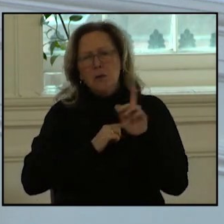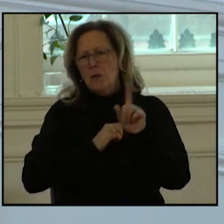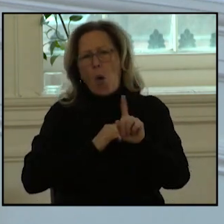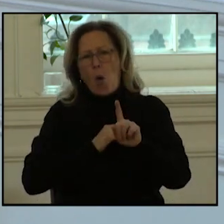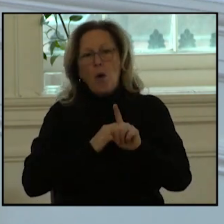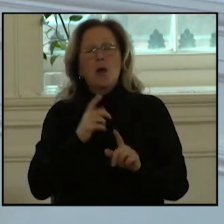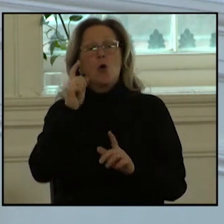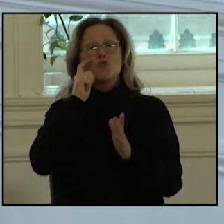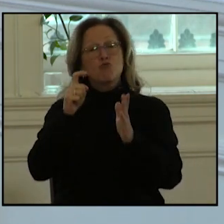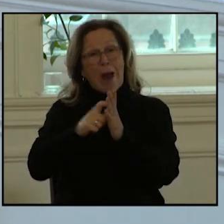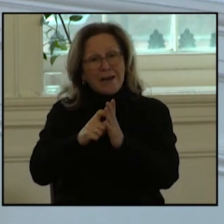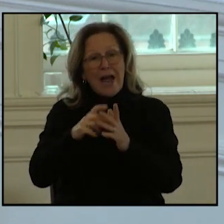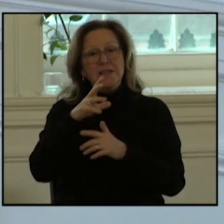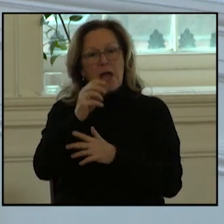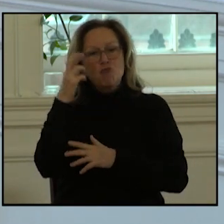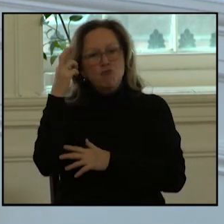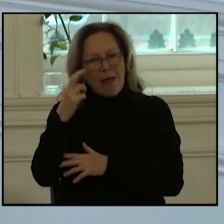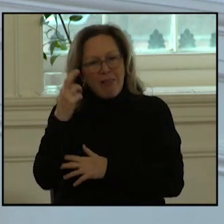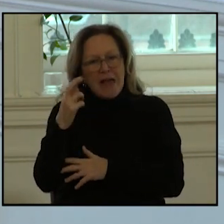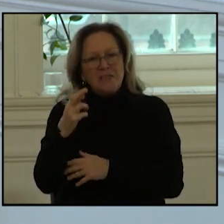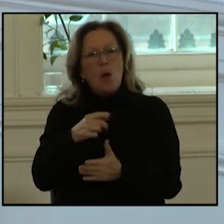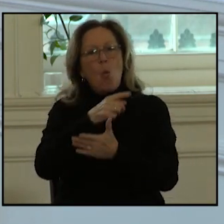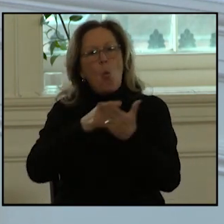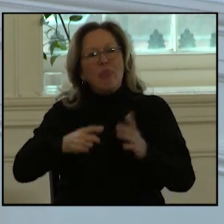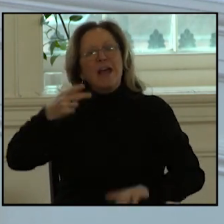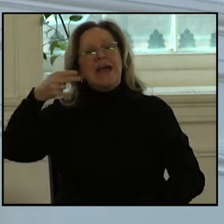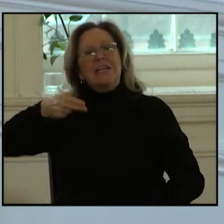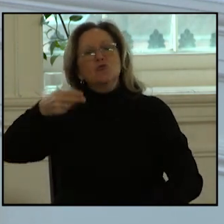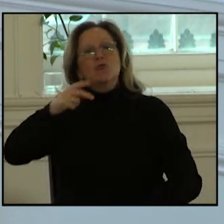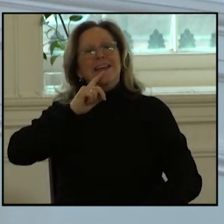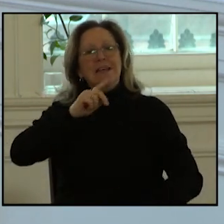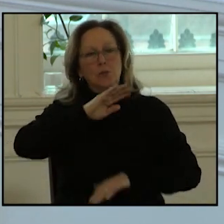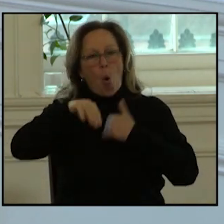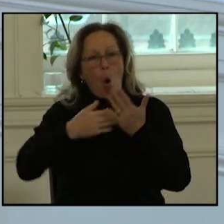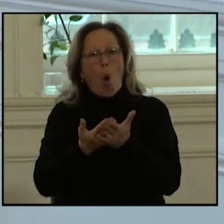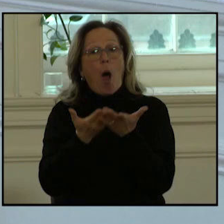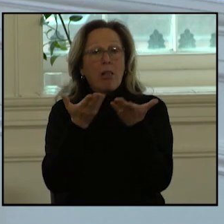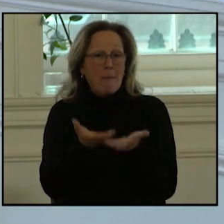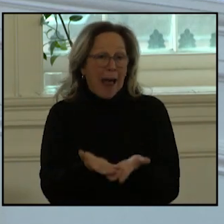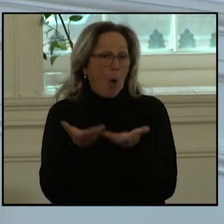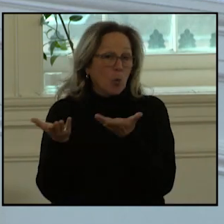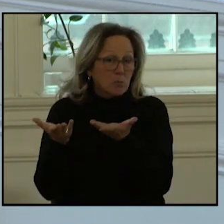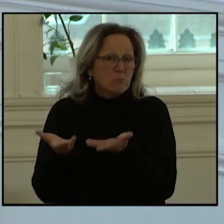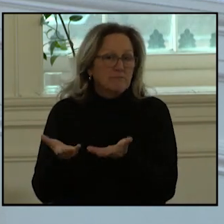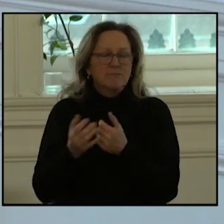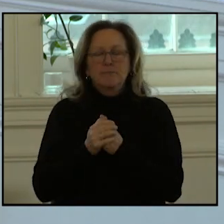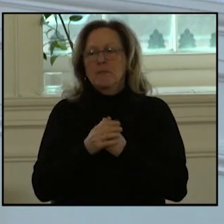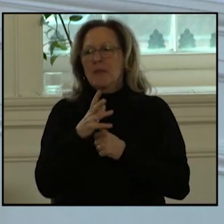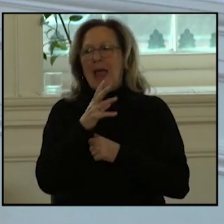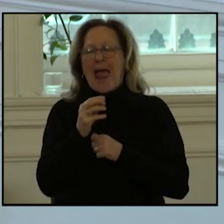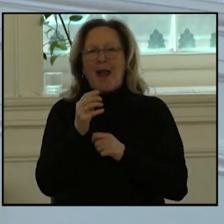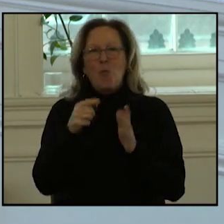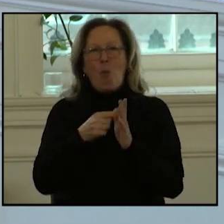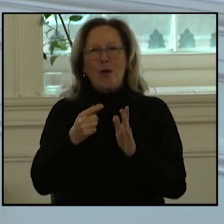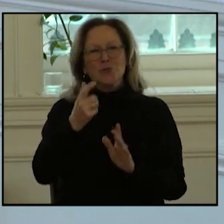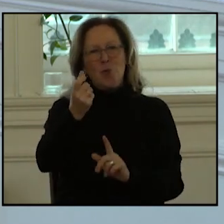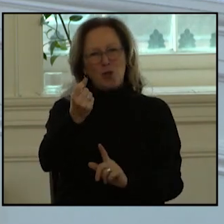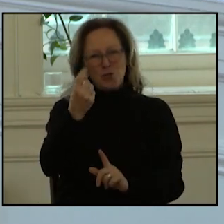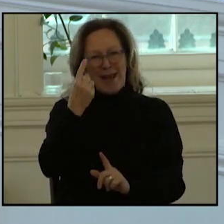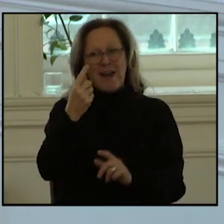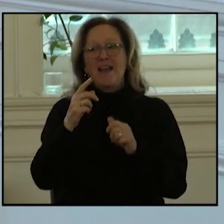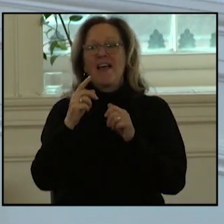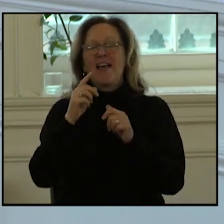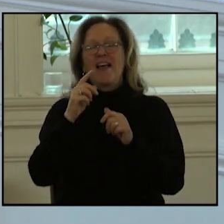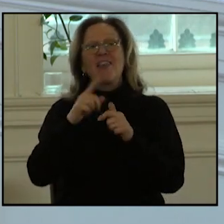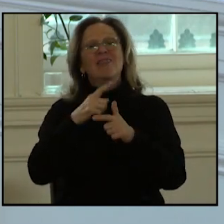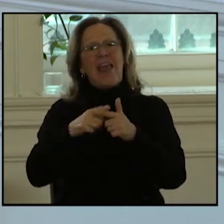recognizing and realizing what the history is really all about. And once we understand that, then we get a better understanding of